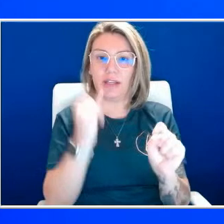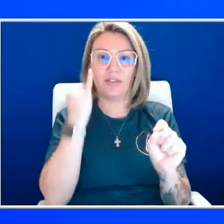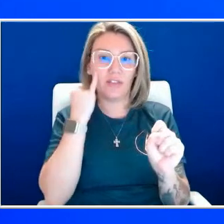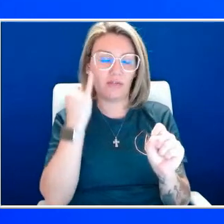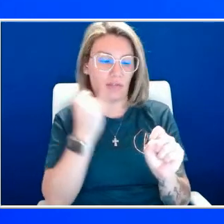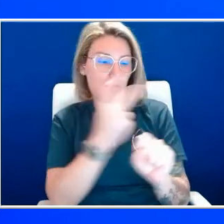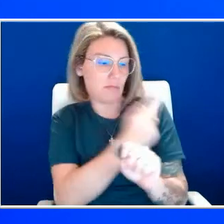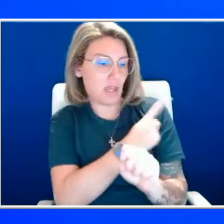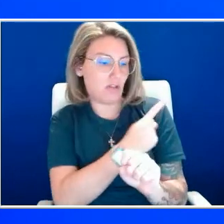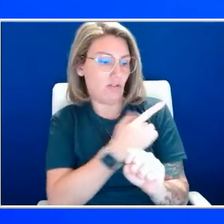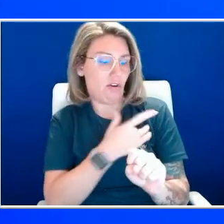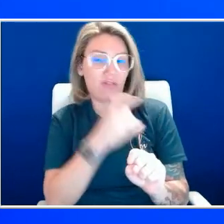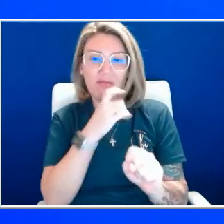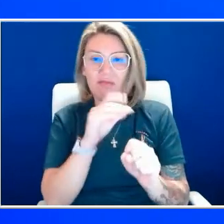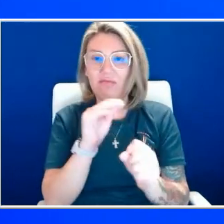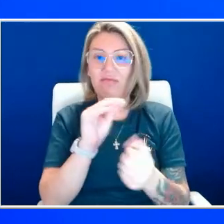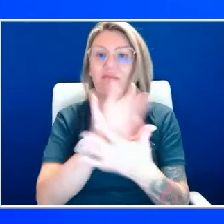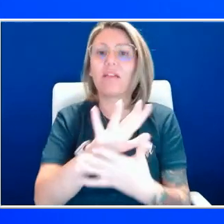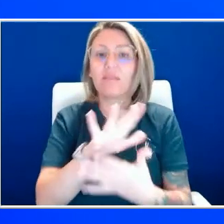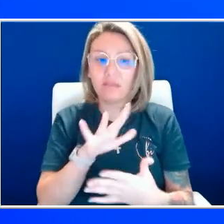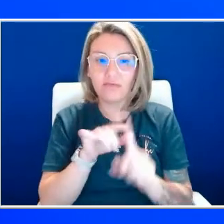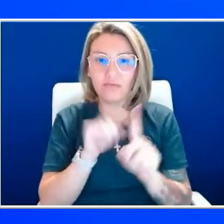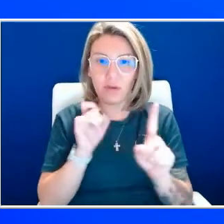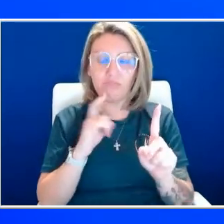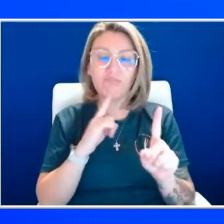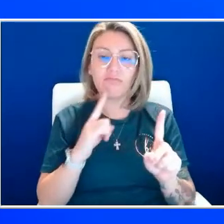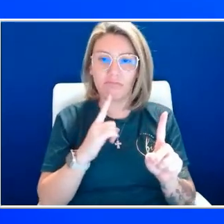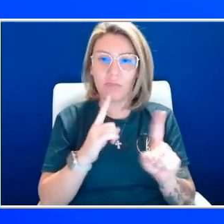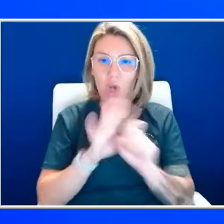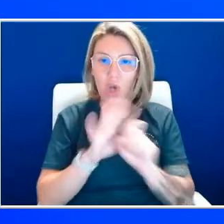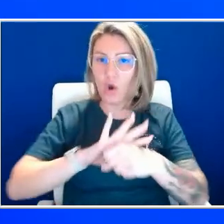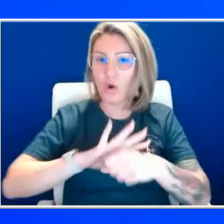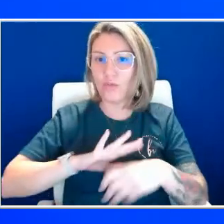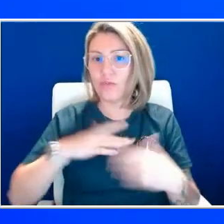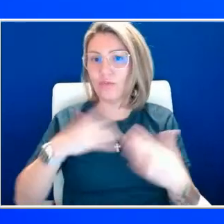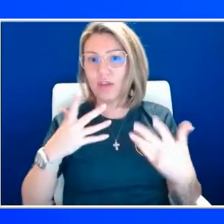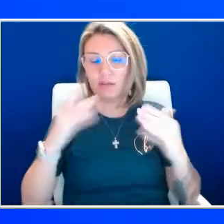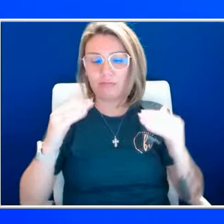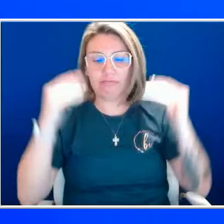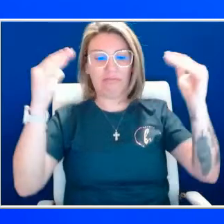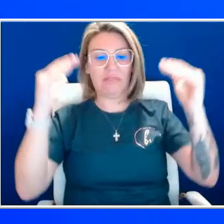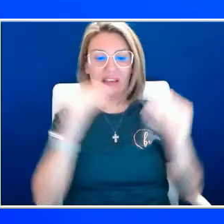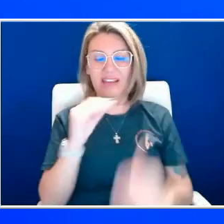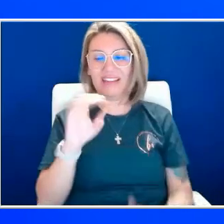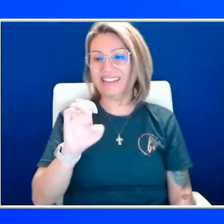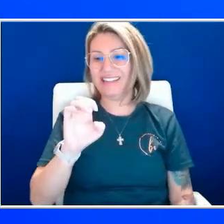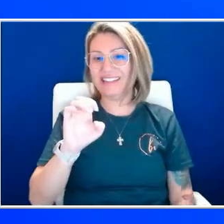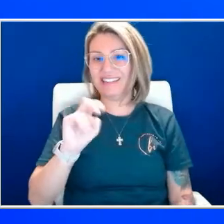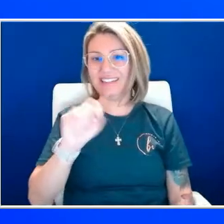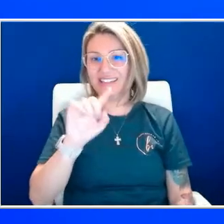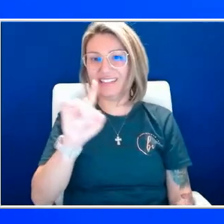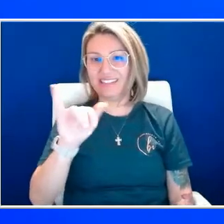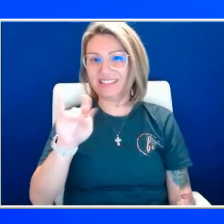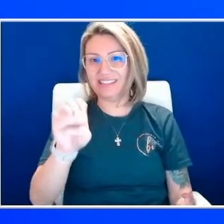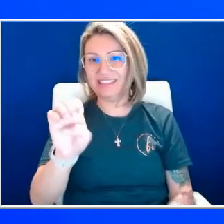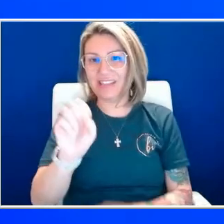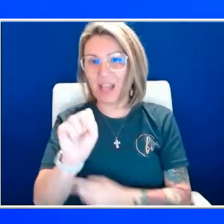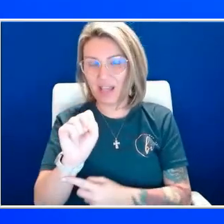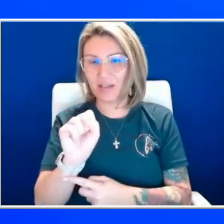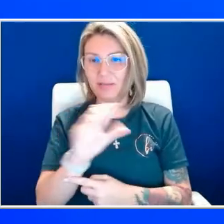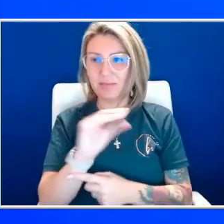by COVID with no elevations and enzymes and everything else. It is safe to take those hearts. In Jackie's